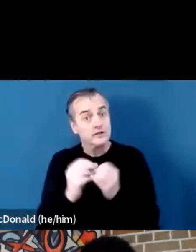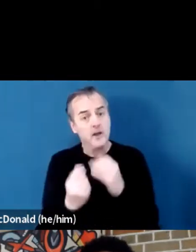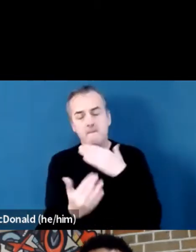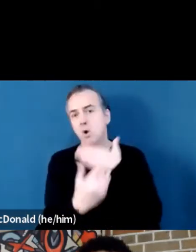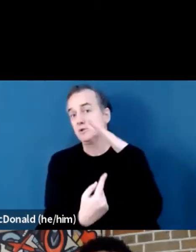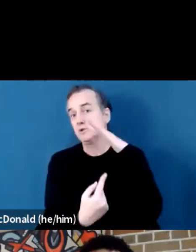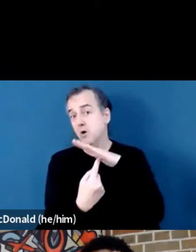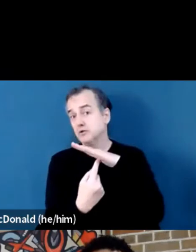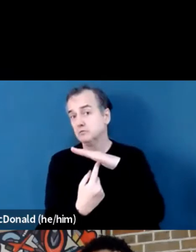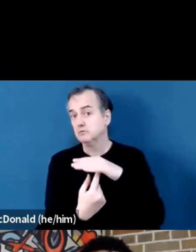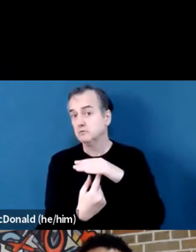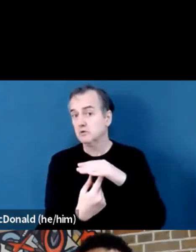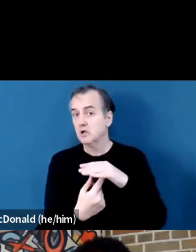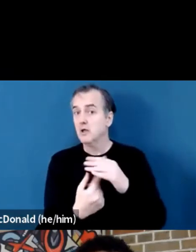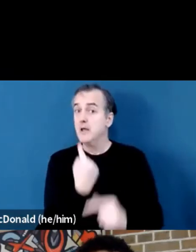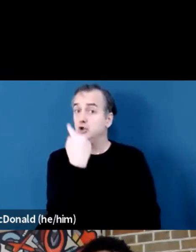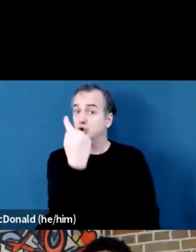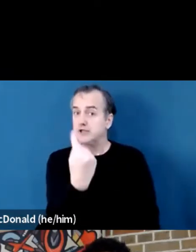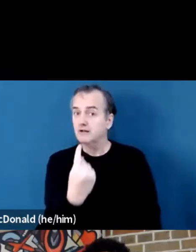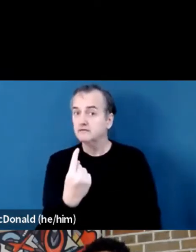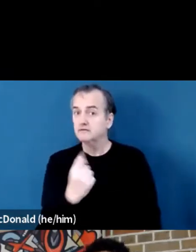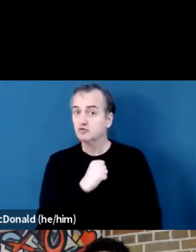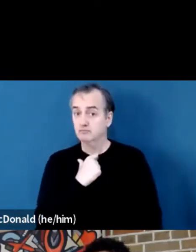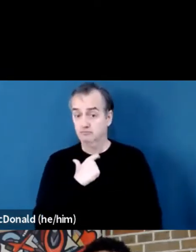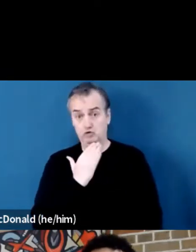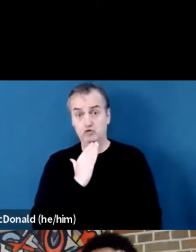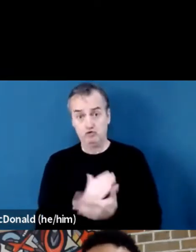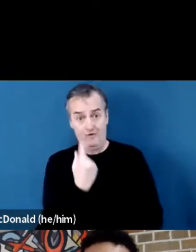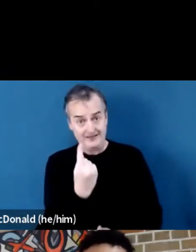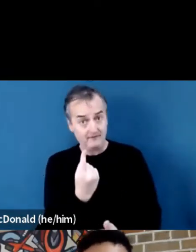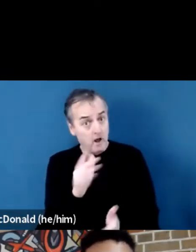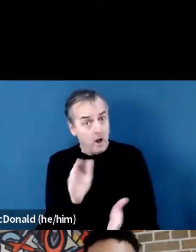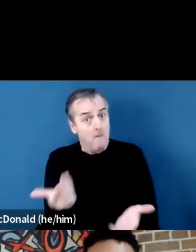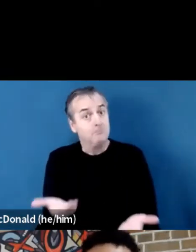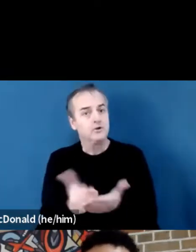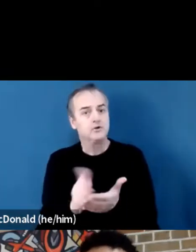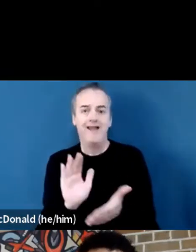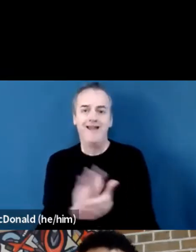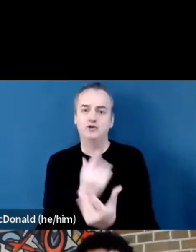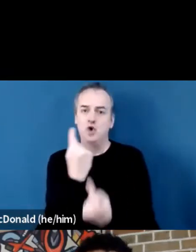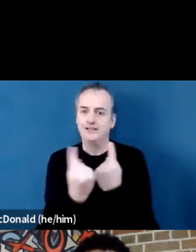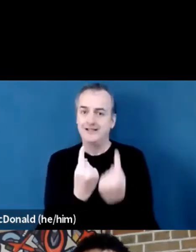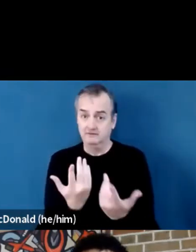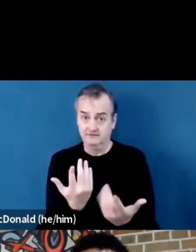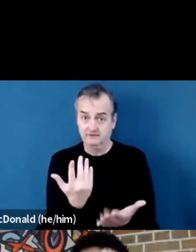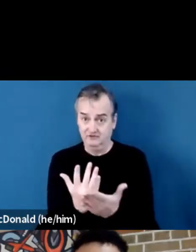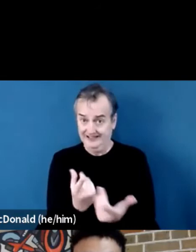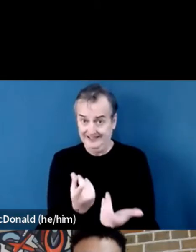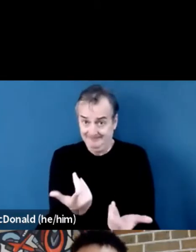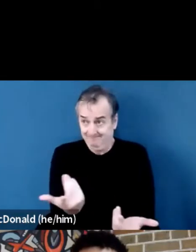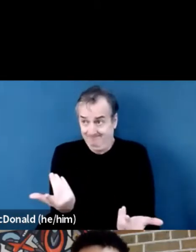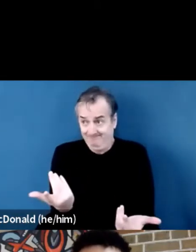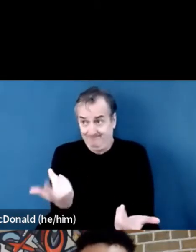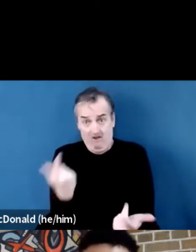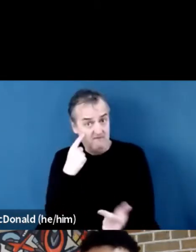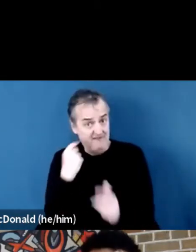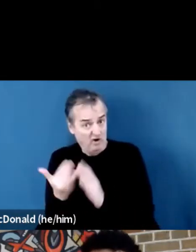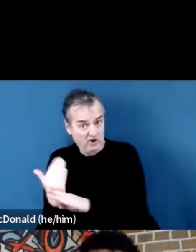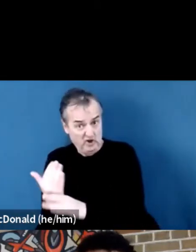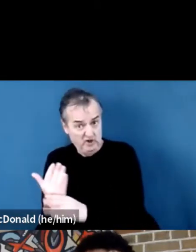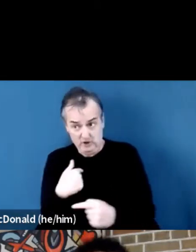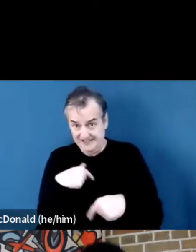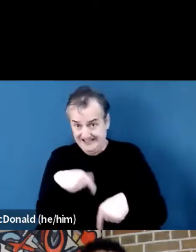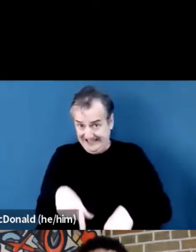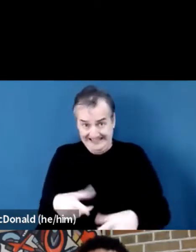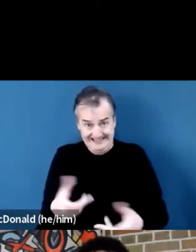yourself, write for yourself, and enjoy yourself. If not, like, go and do a job that you don't enjoy, because you'll get